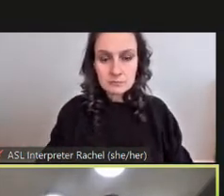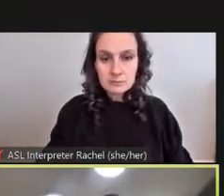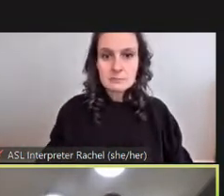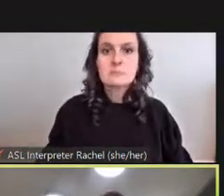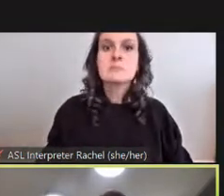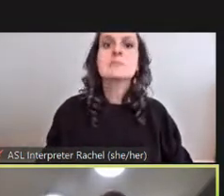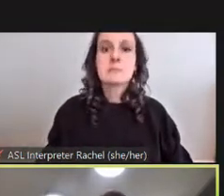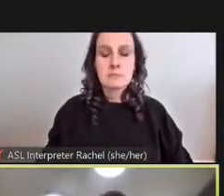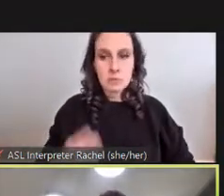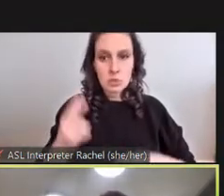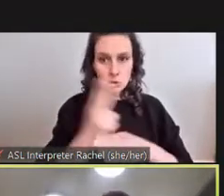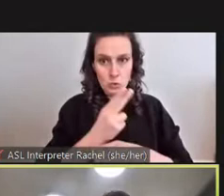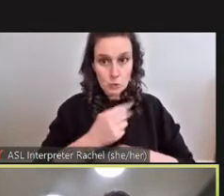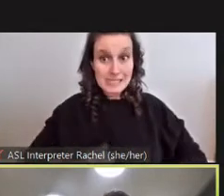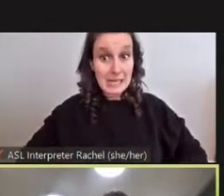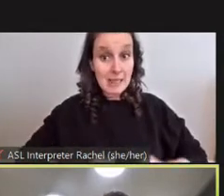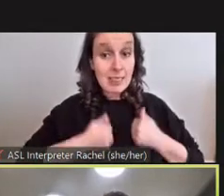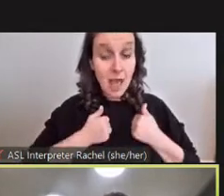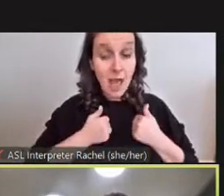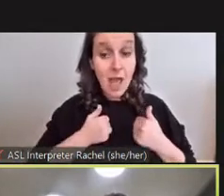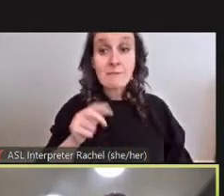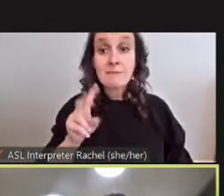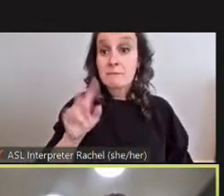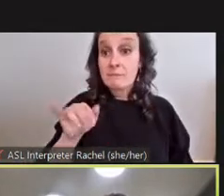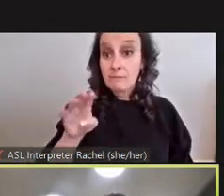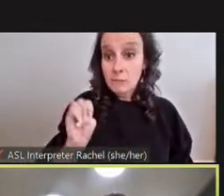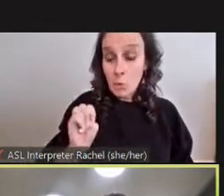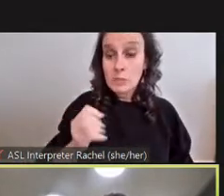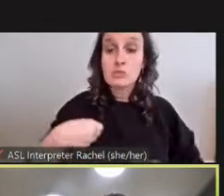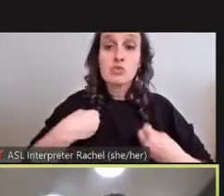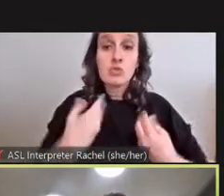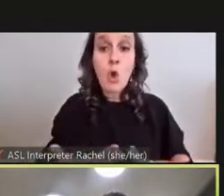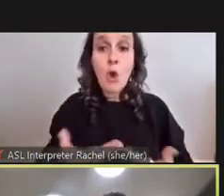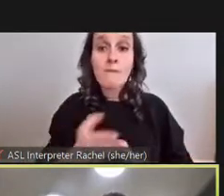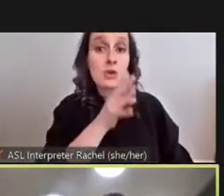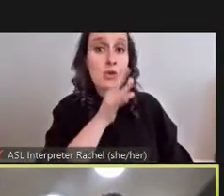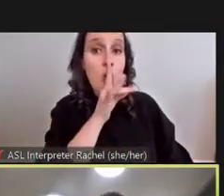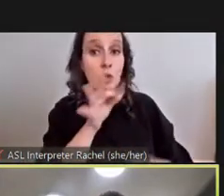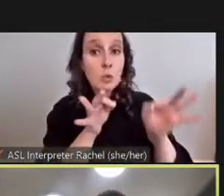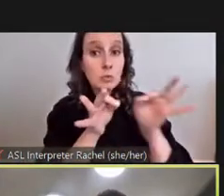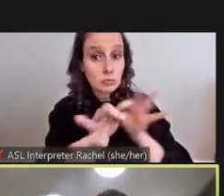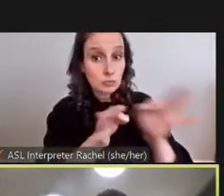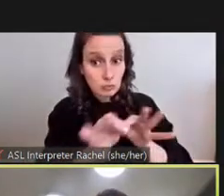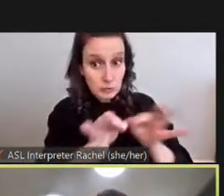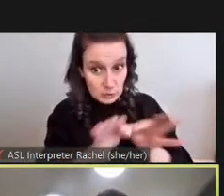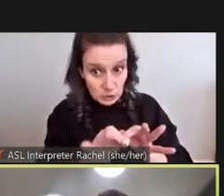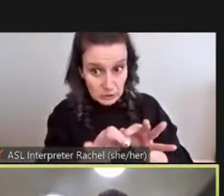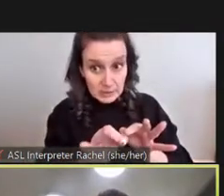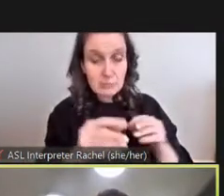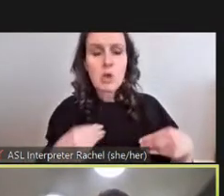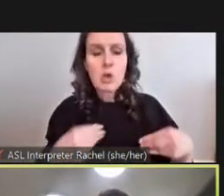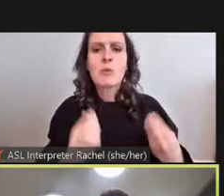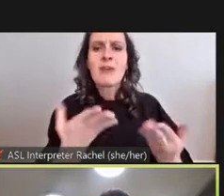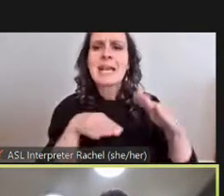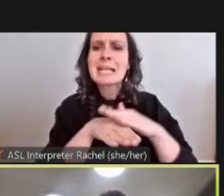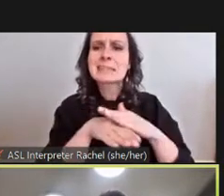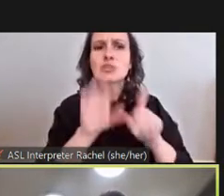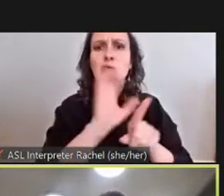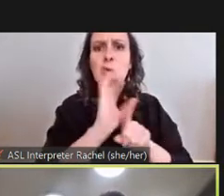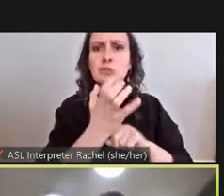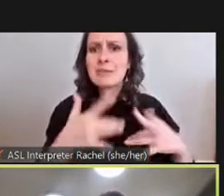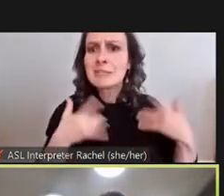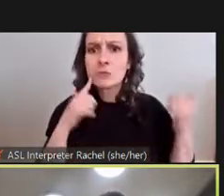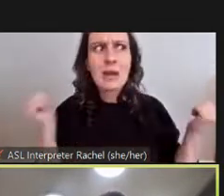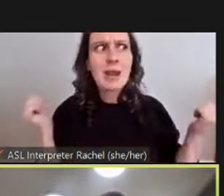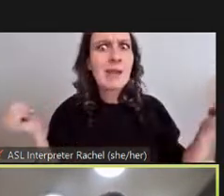Using Live Voice to offer audio description, to provide access to culture events for everyone is